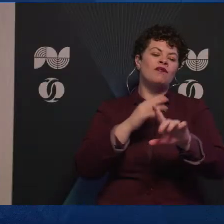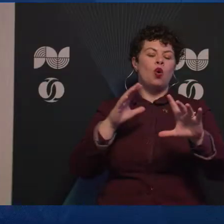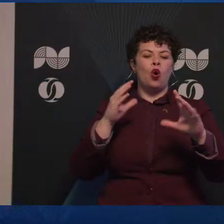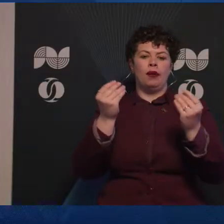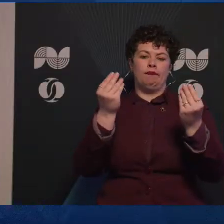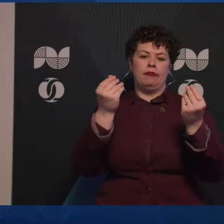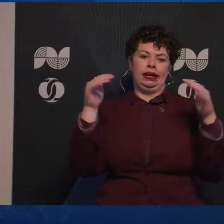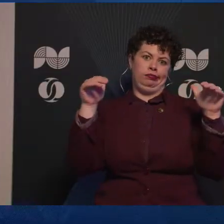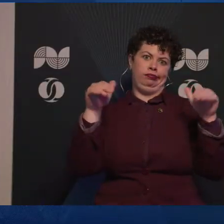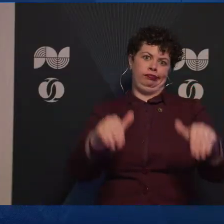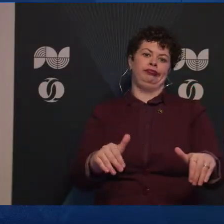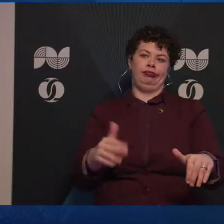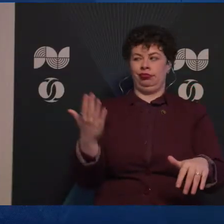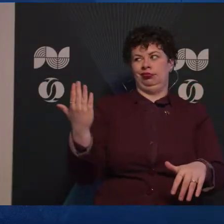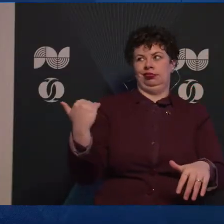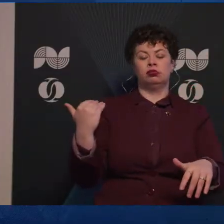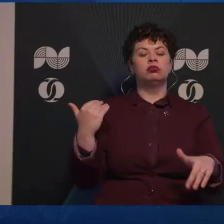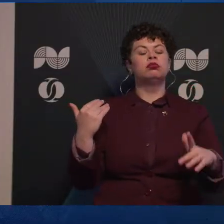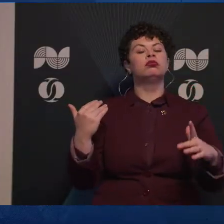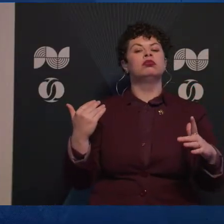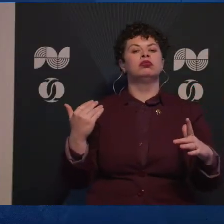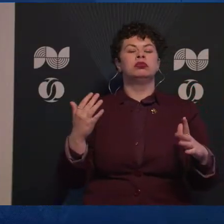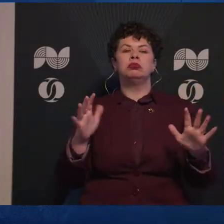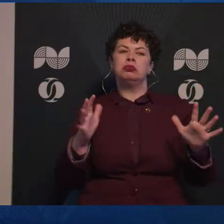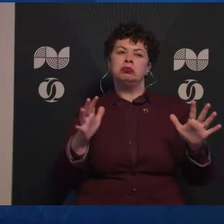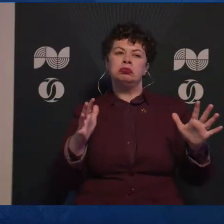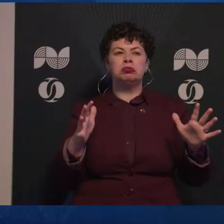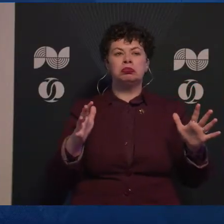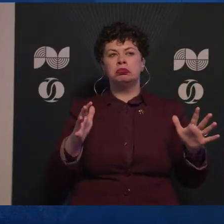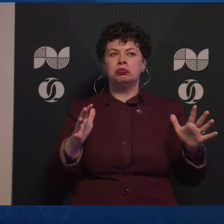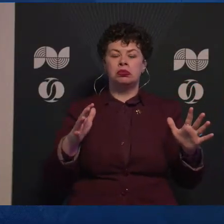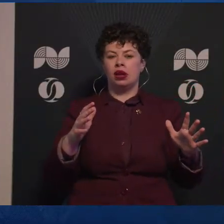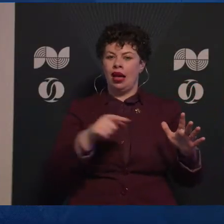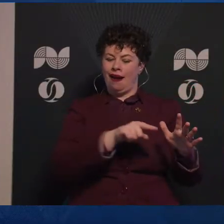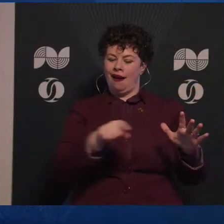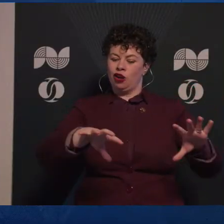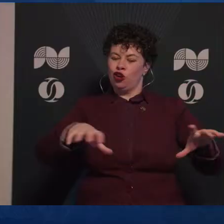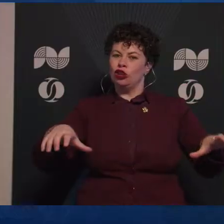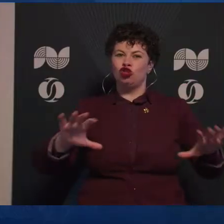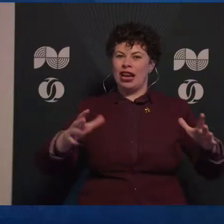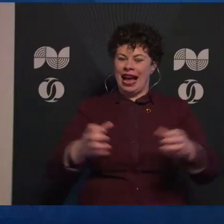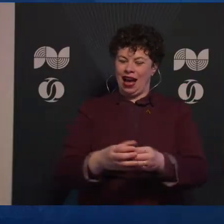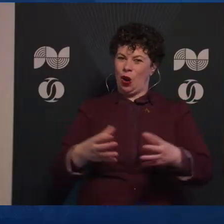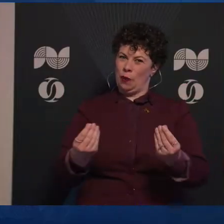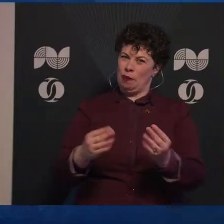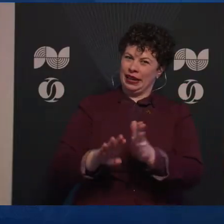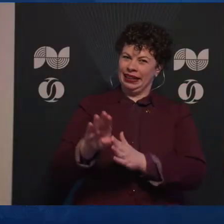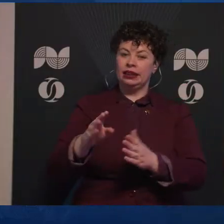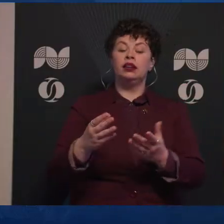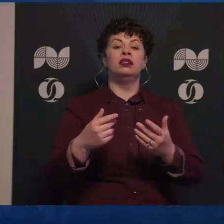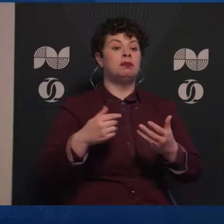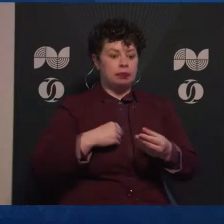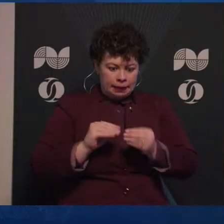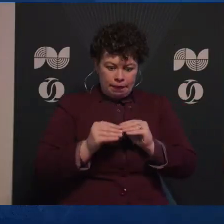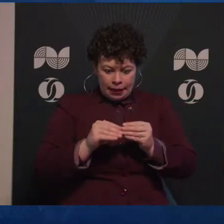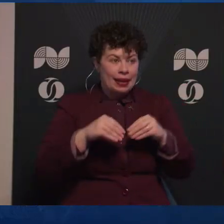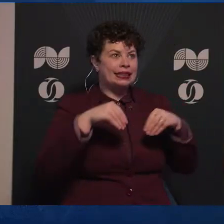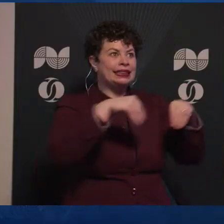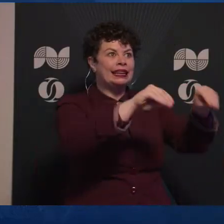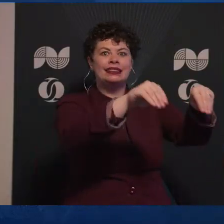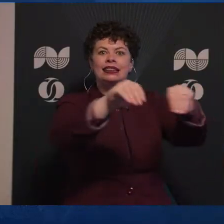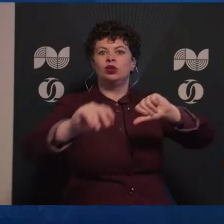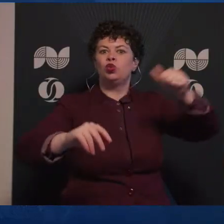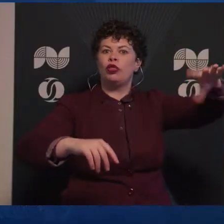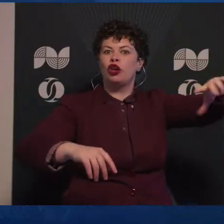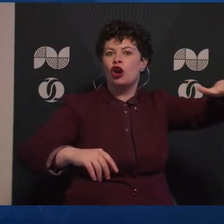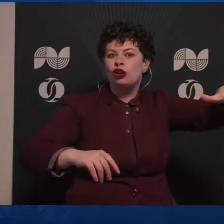crisis, it was between export-led growth, so exporting goods. Some countries were using